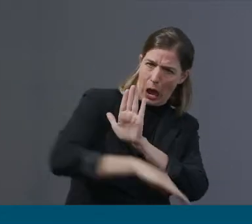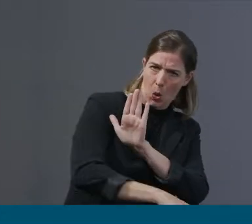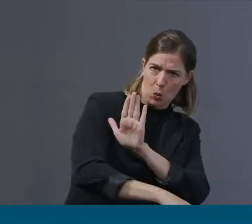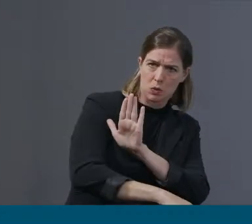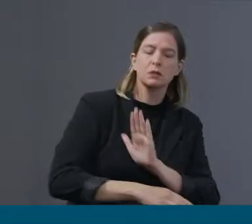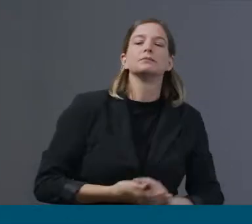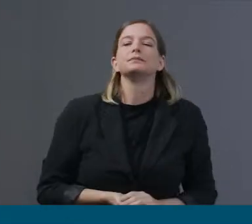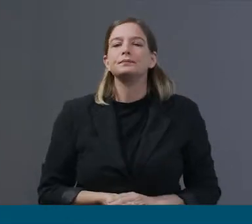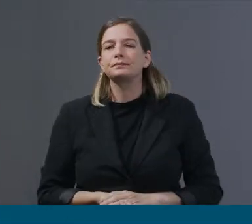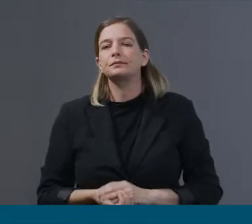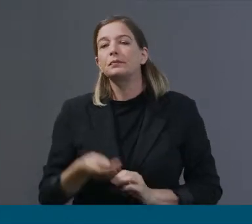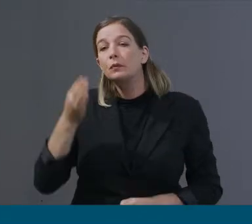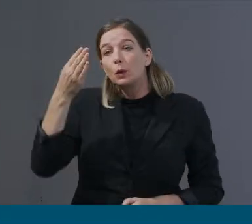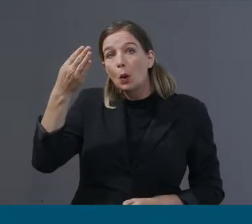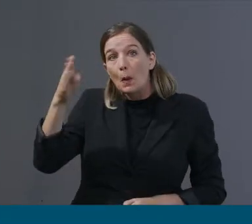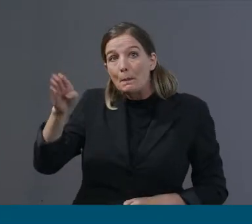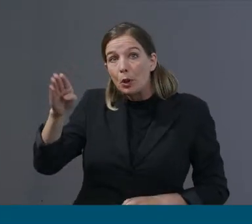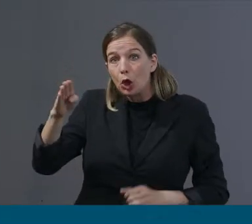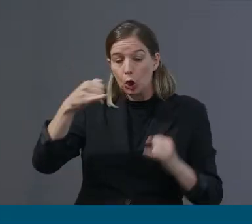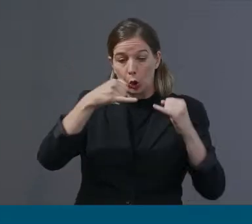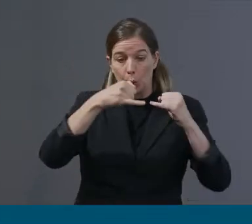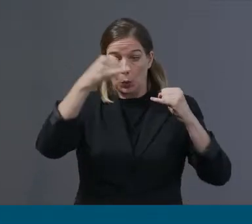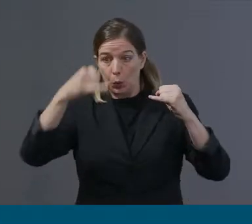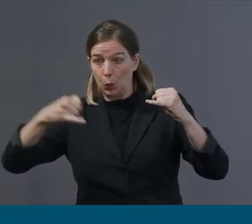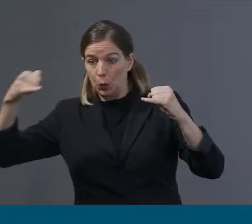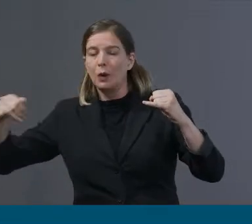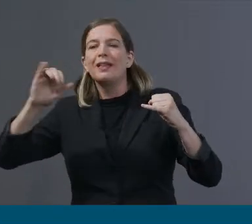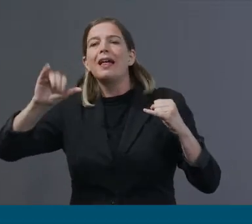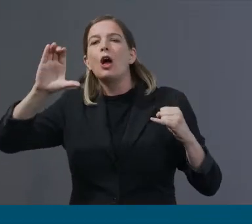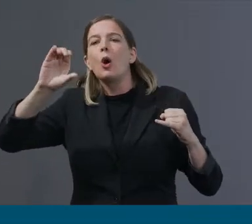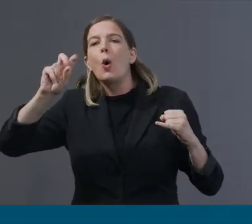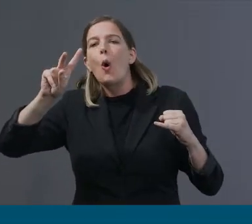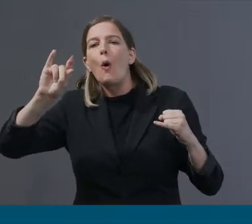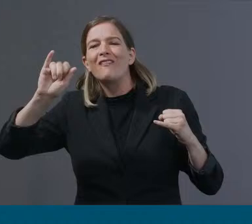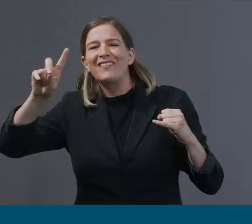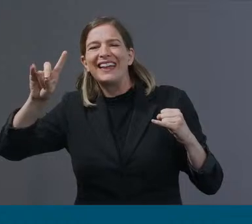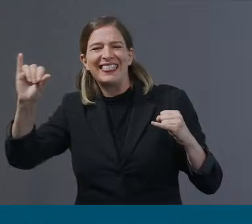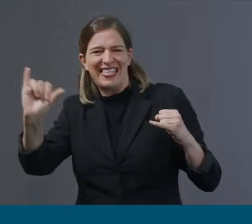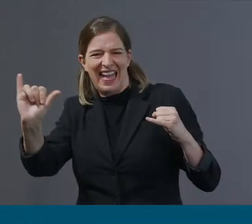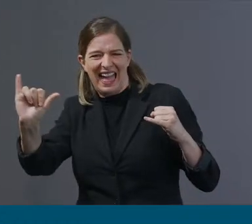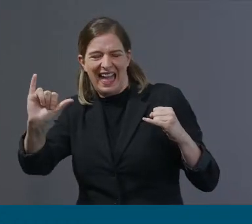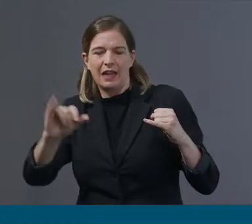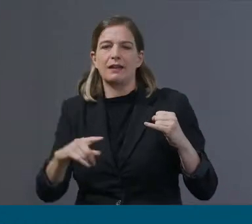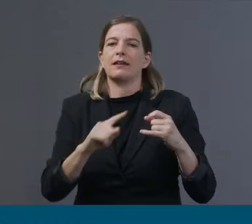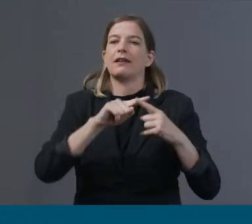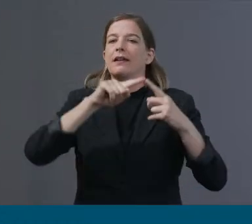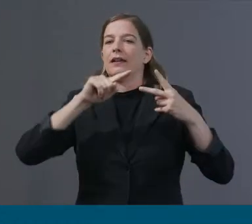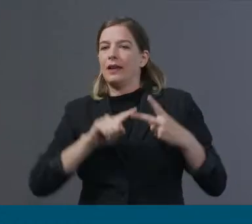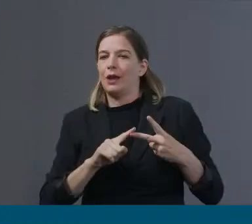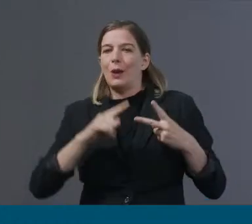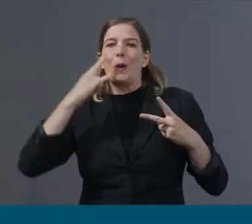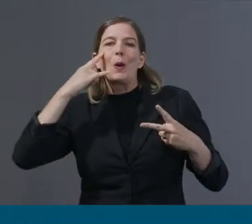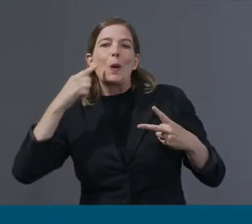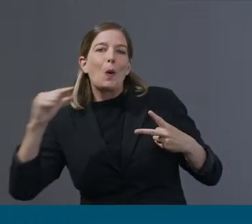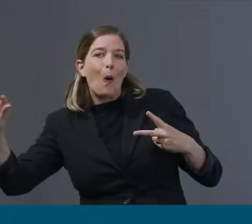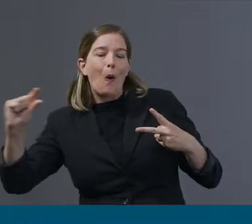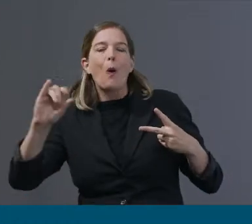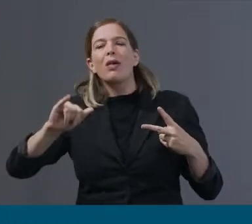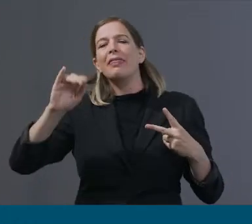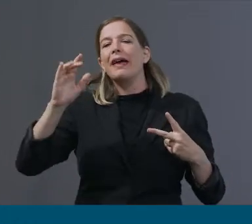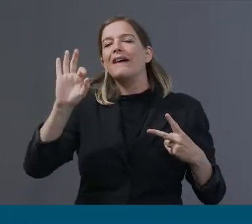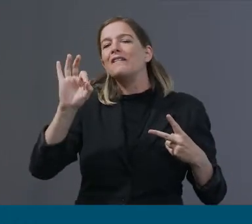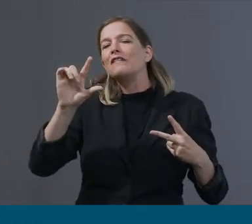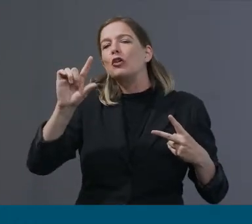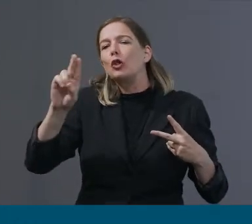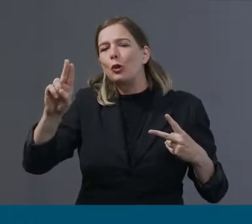Blue represents COVID-like illness surveillance. Gold represents influenza-like